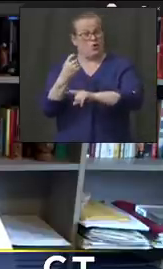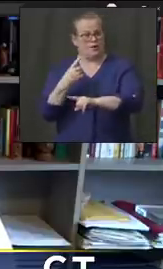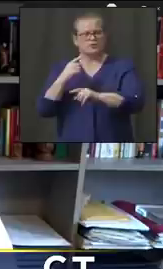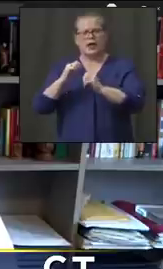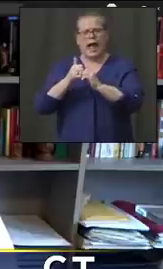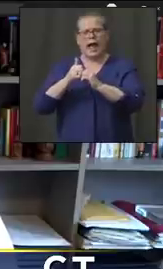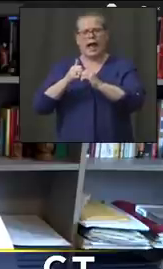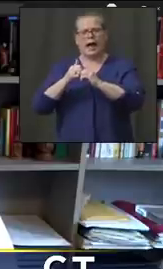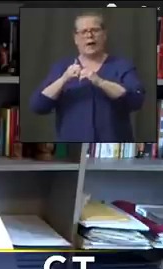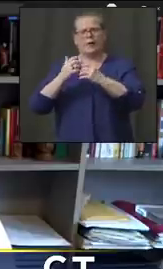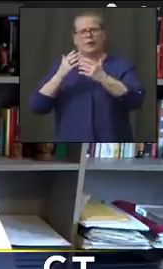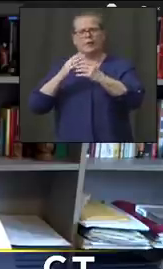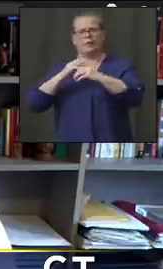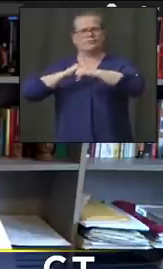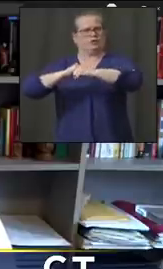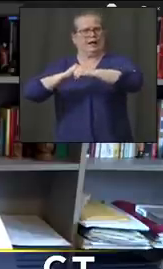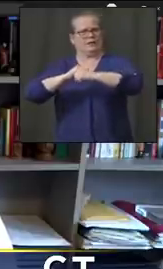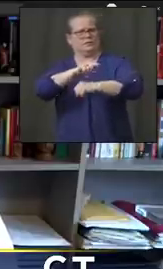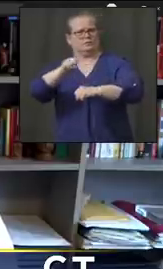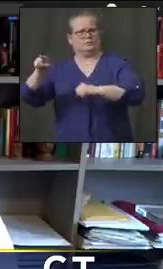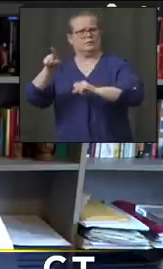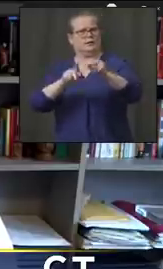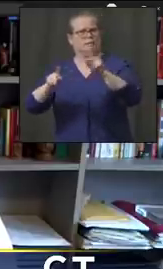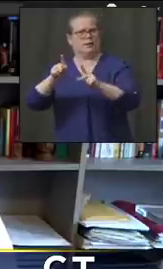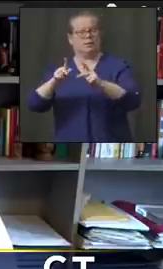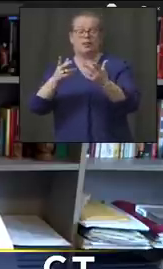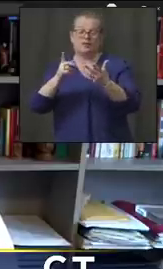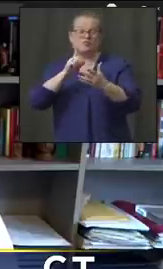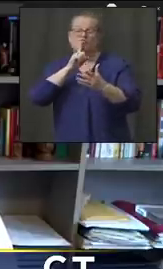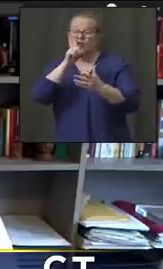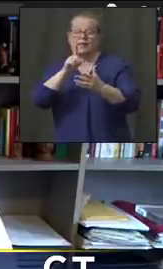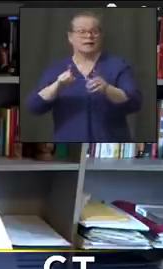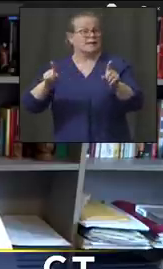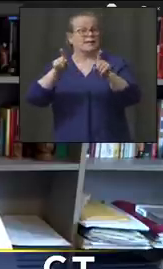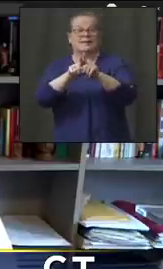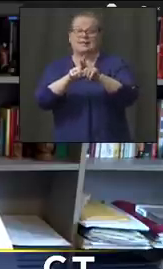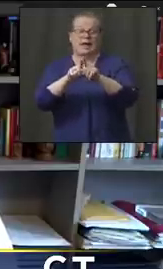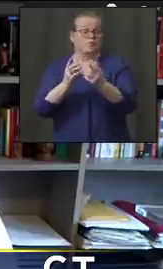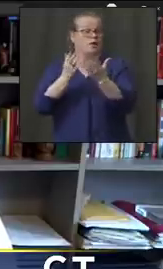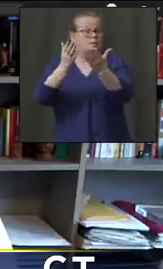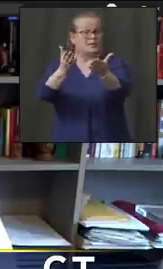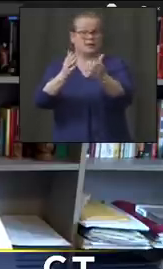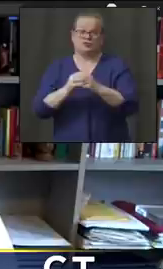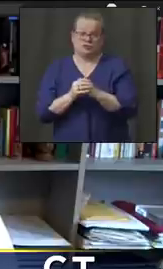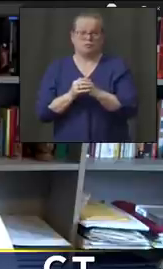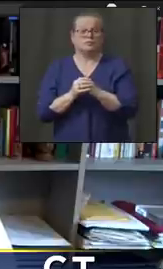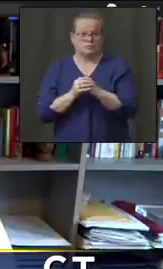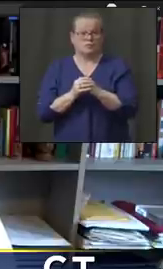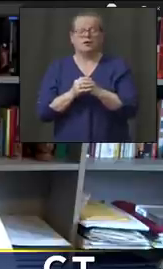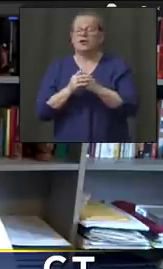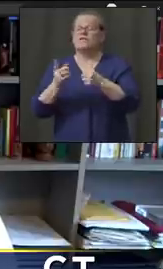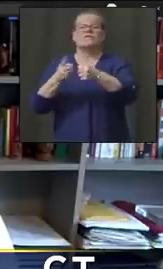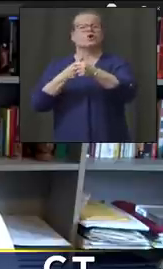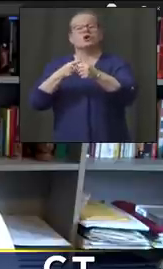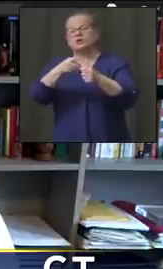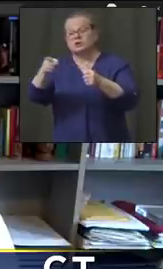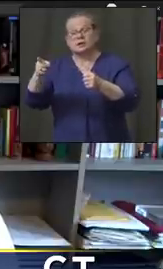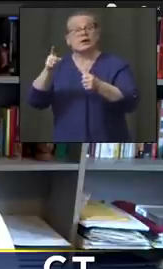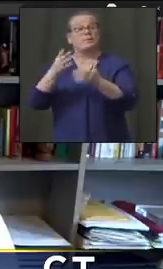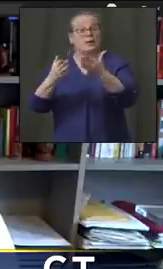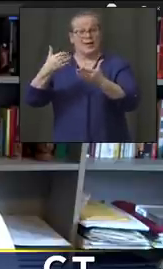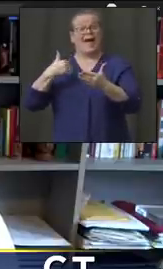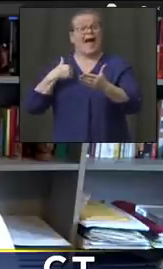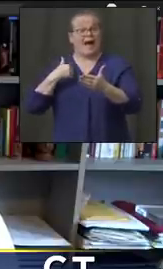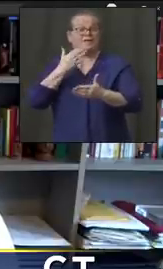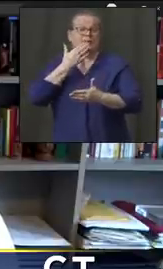prevent? And it's the same recommendations that we're giving to the general population. First of all is the use of face masks. So face